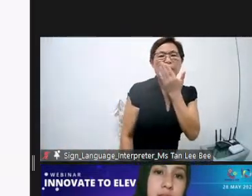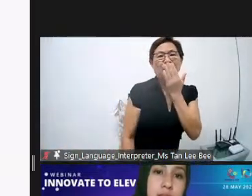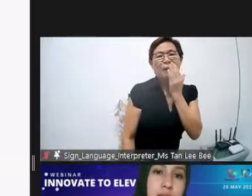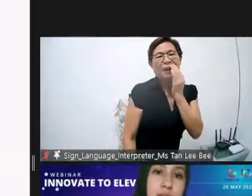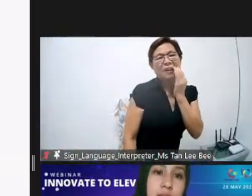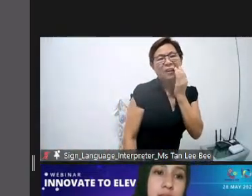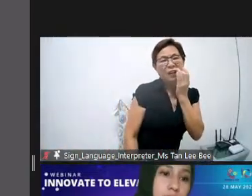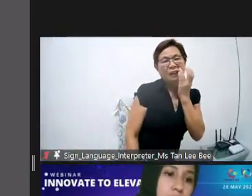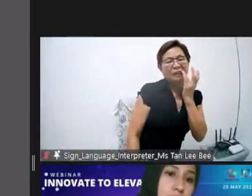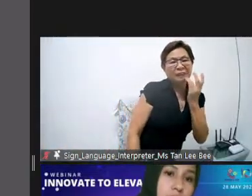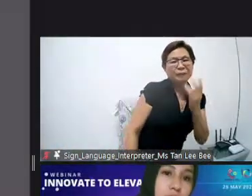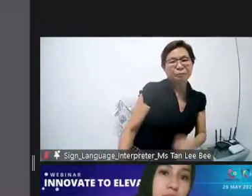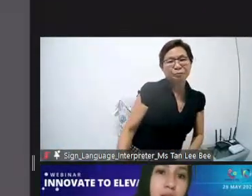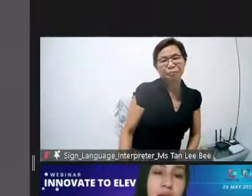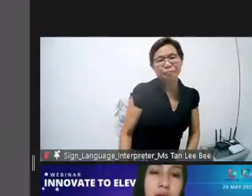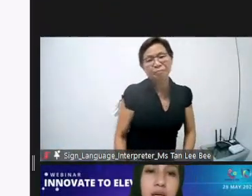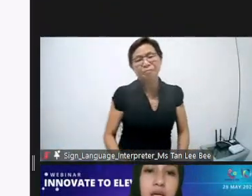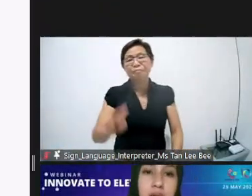Okay, Miss Betia.